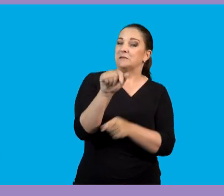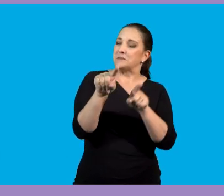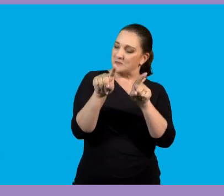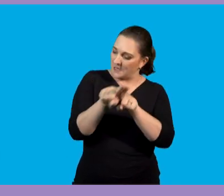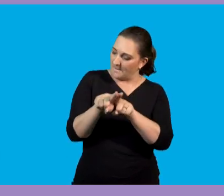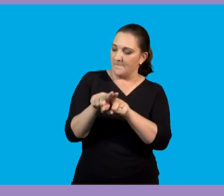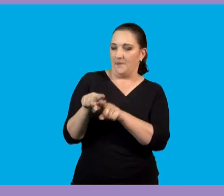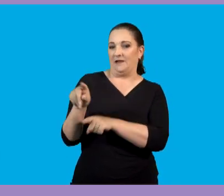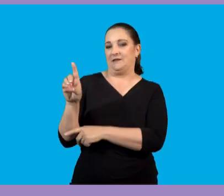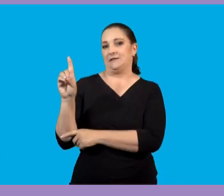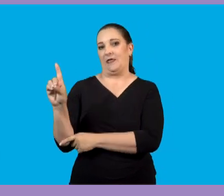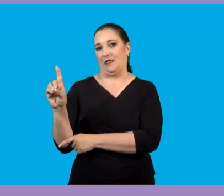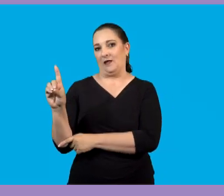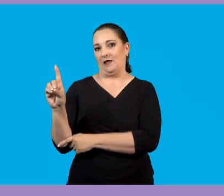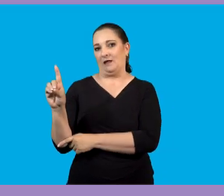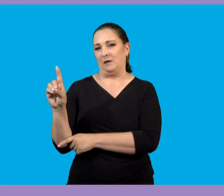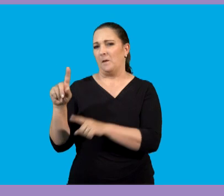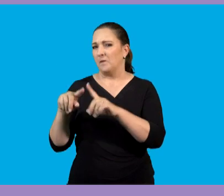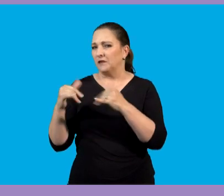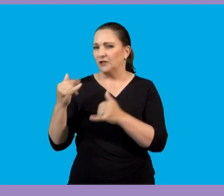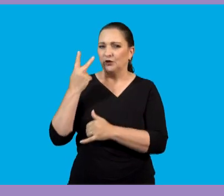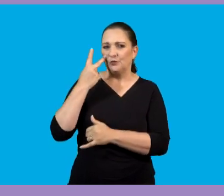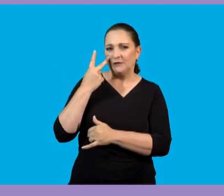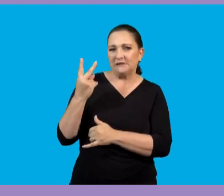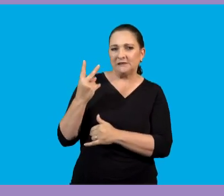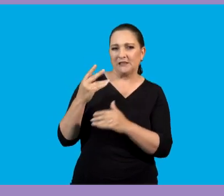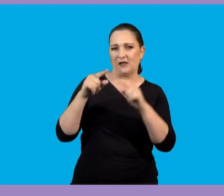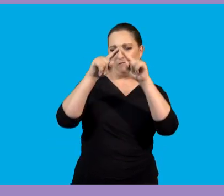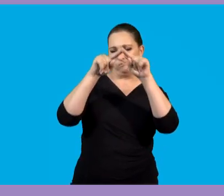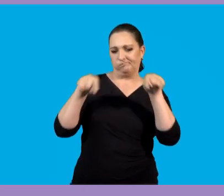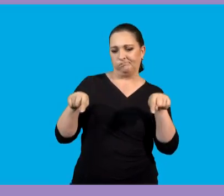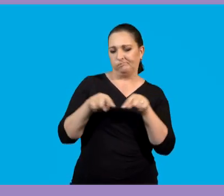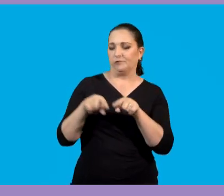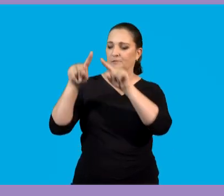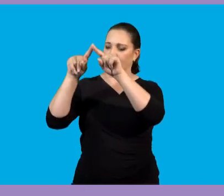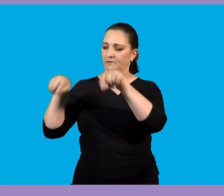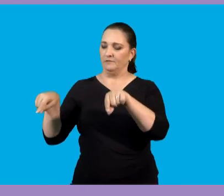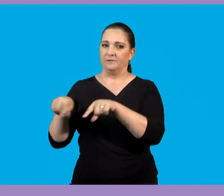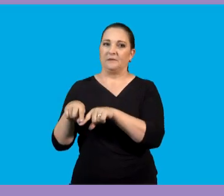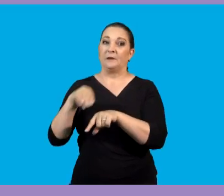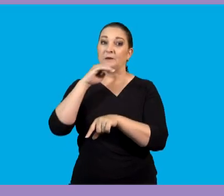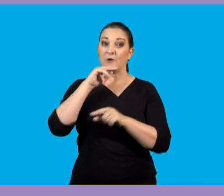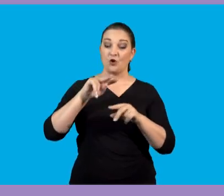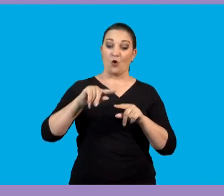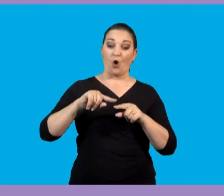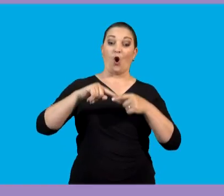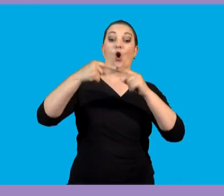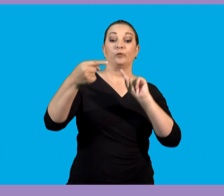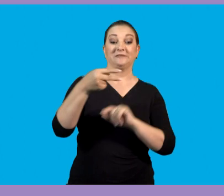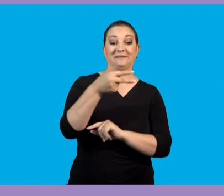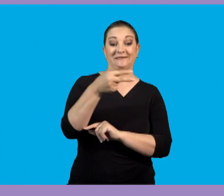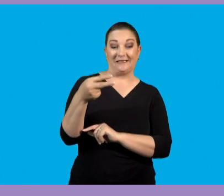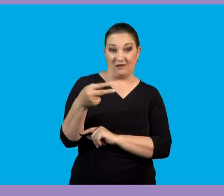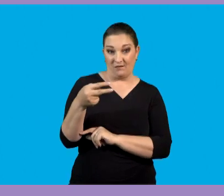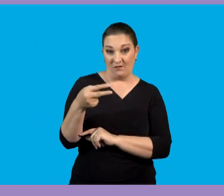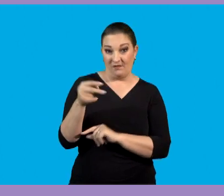angle D. Now, when we are talking about the corresponding sides, since as well we said opposite the equal angles, we can see